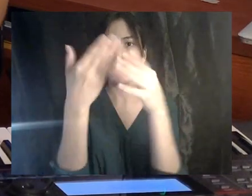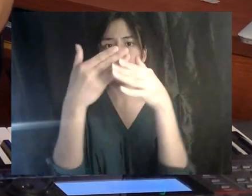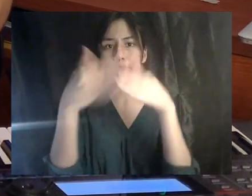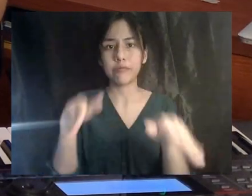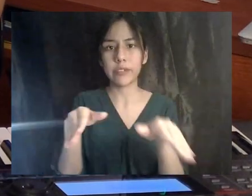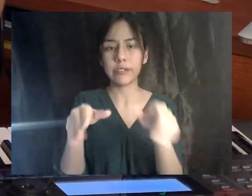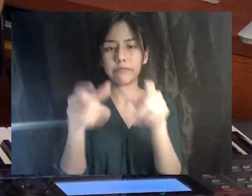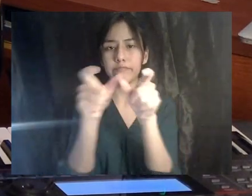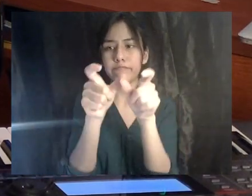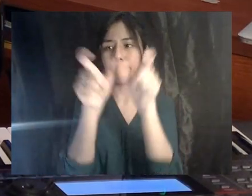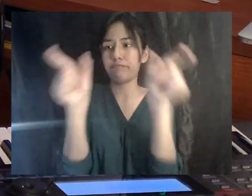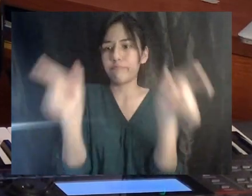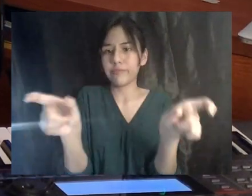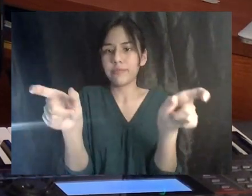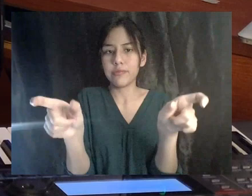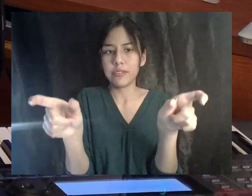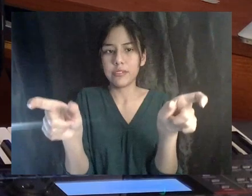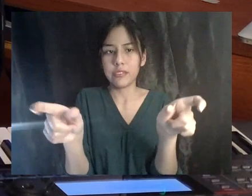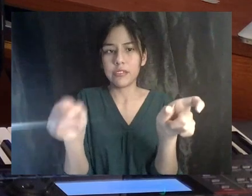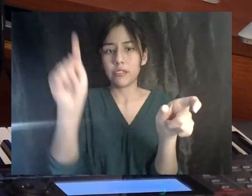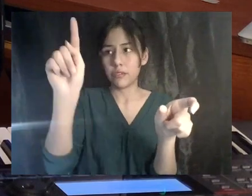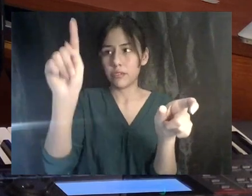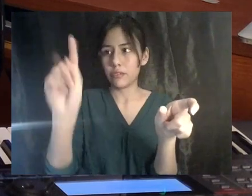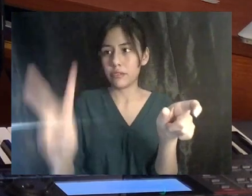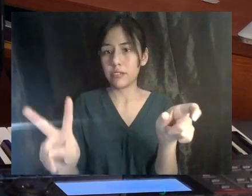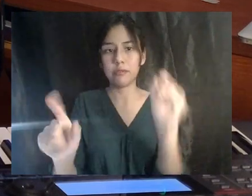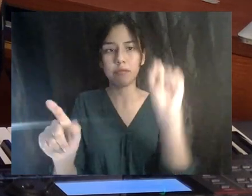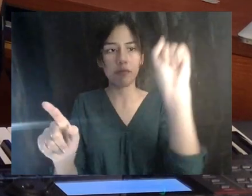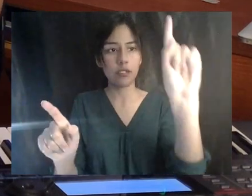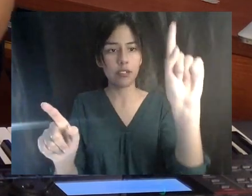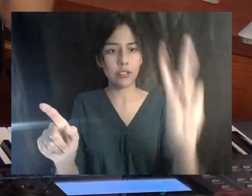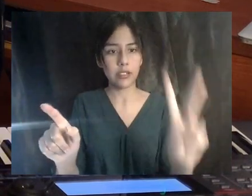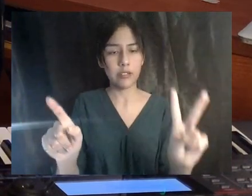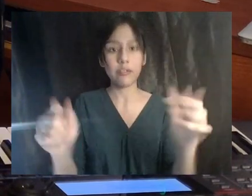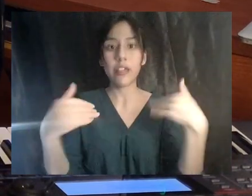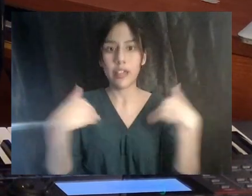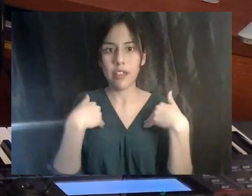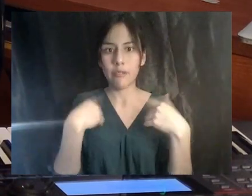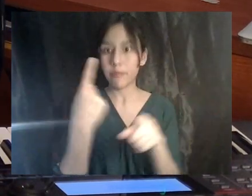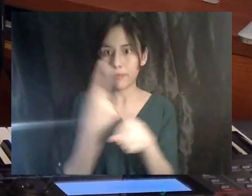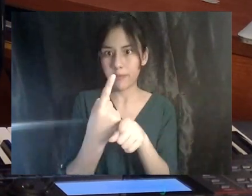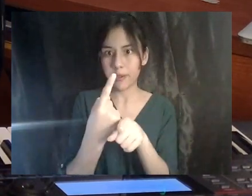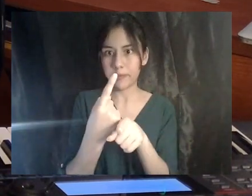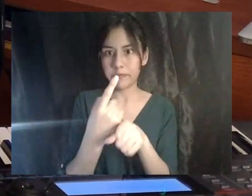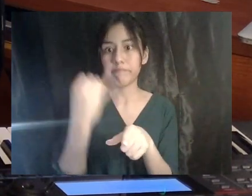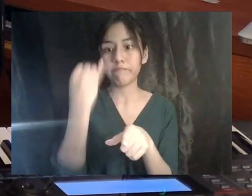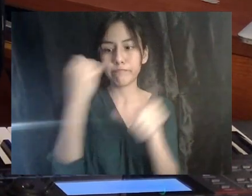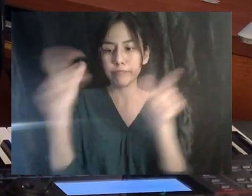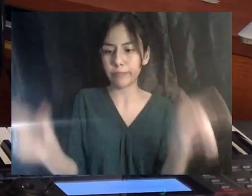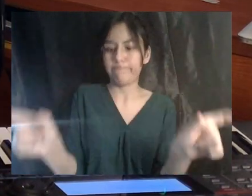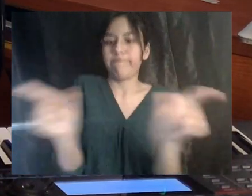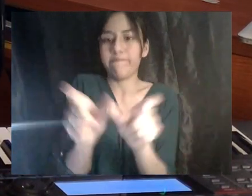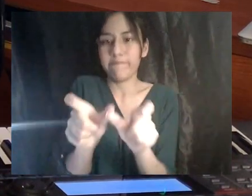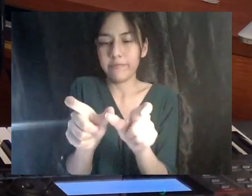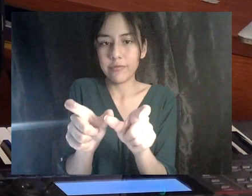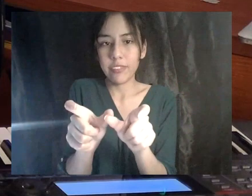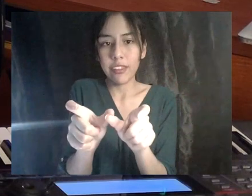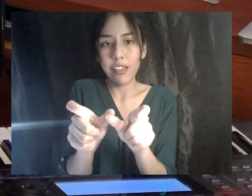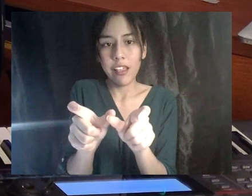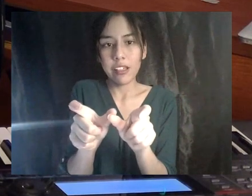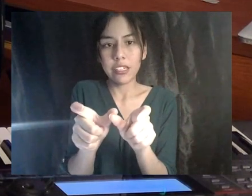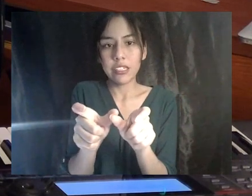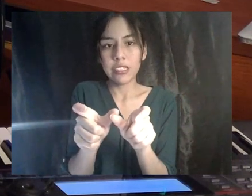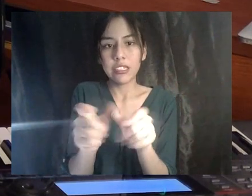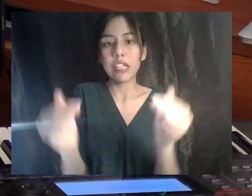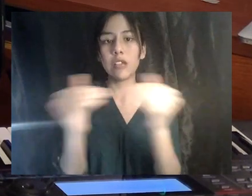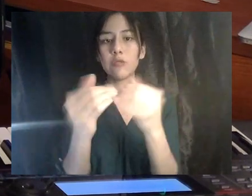now you have 2 halves, right? If you put it back together, it equals your